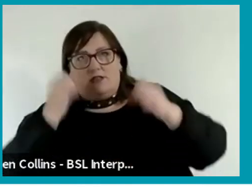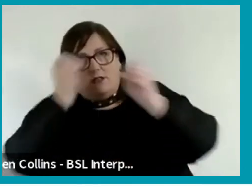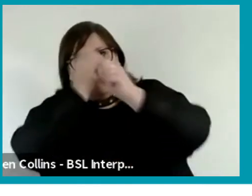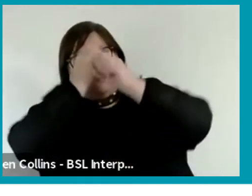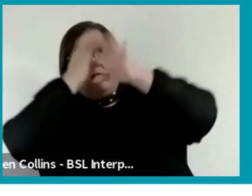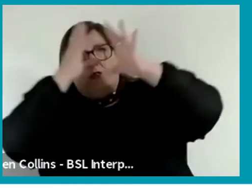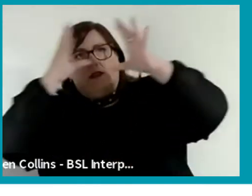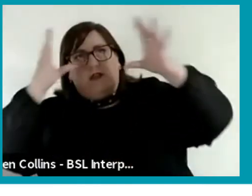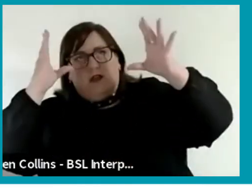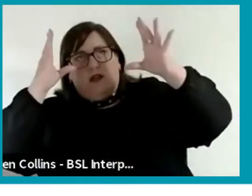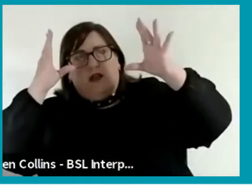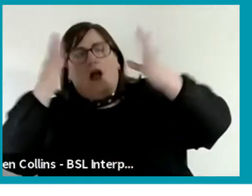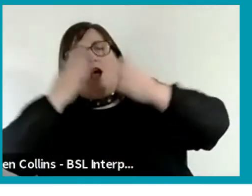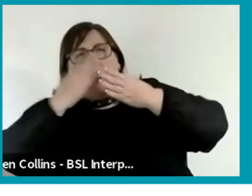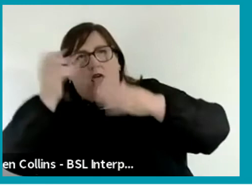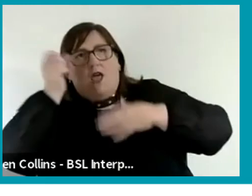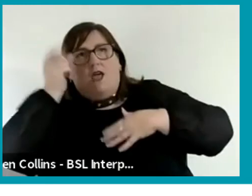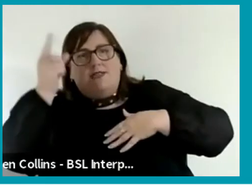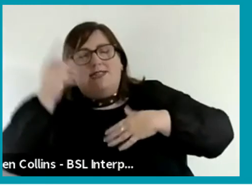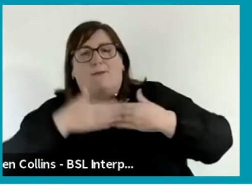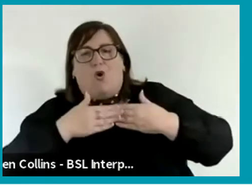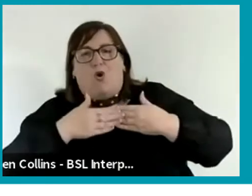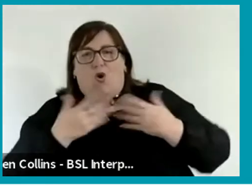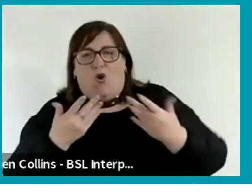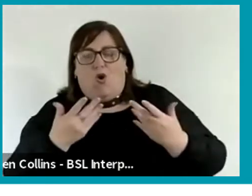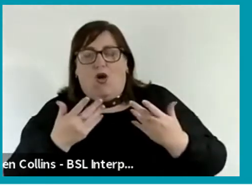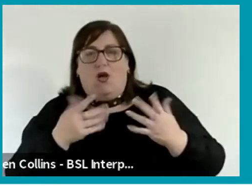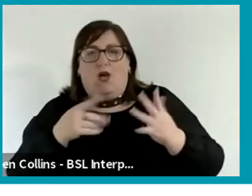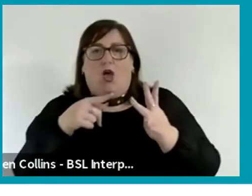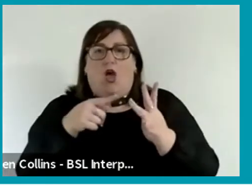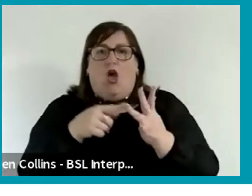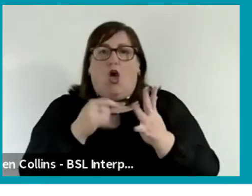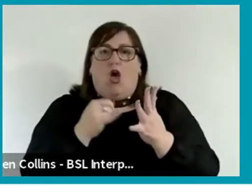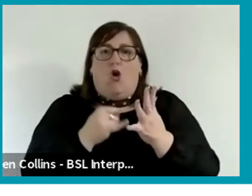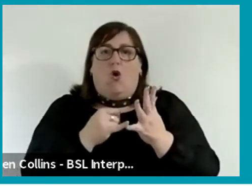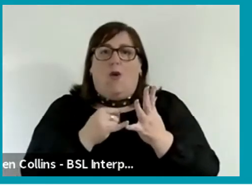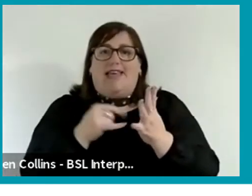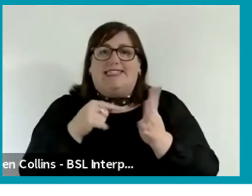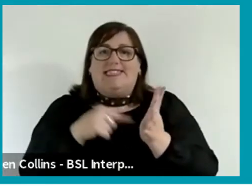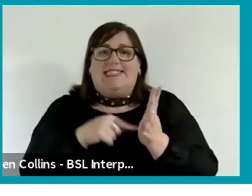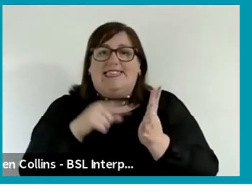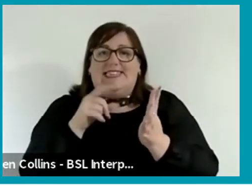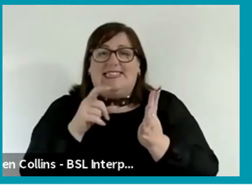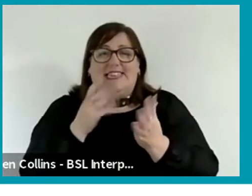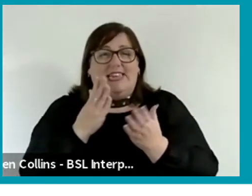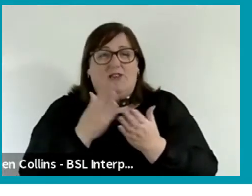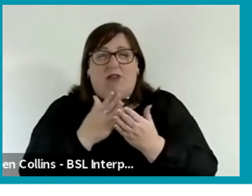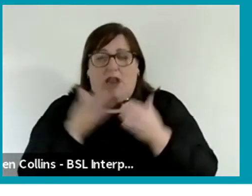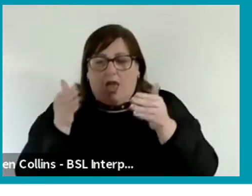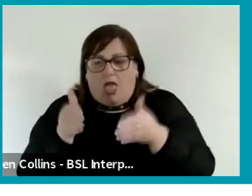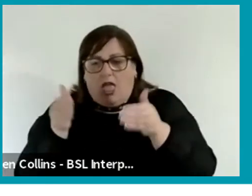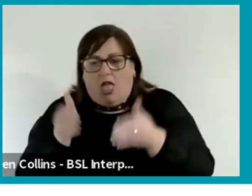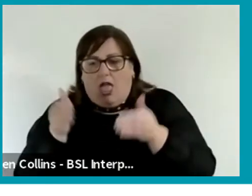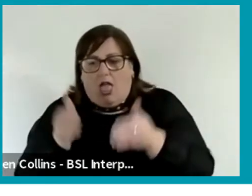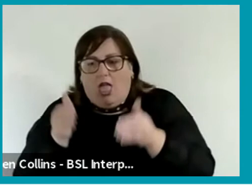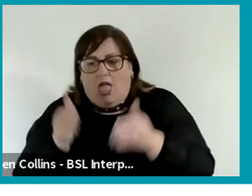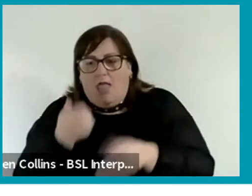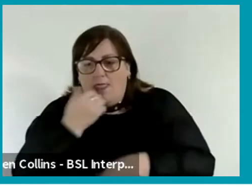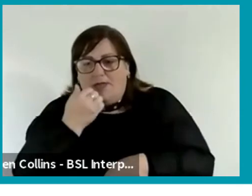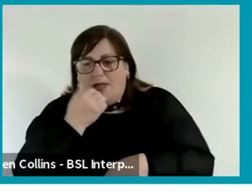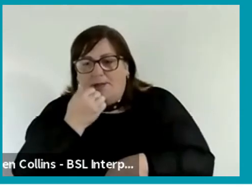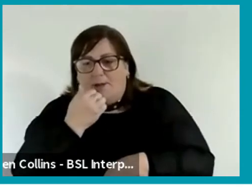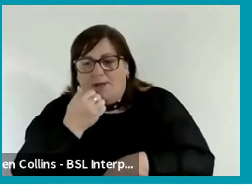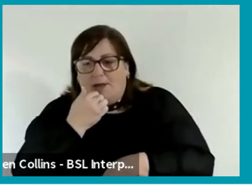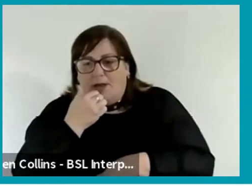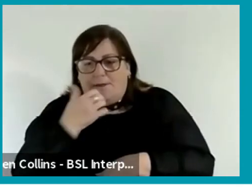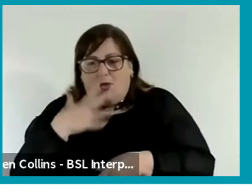We're focused at OSTC on trading. It's a numbers game. We're trying to beat the market. It's very extrinsic. We've got set.